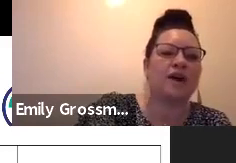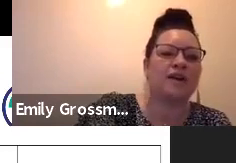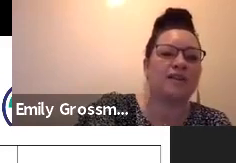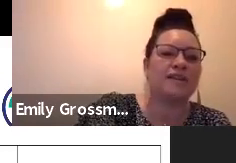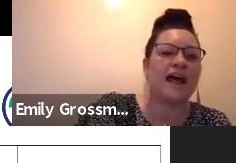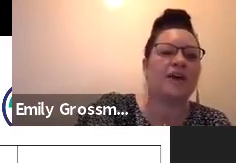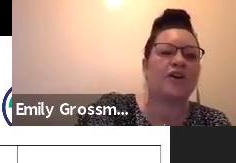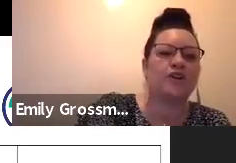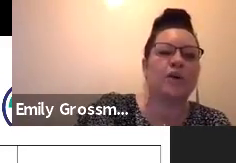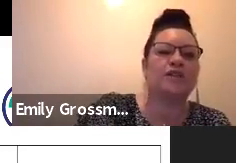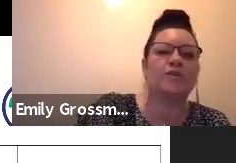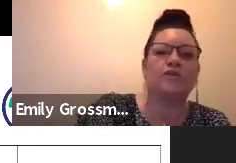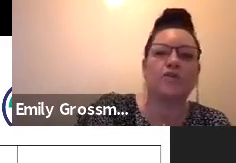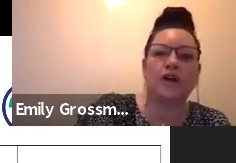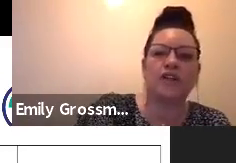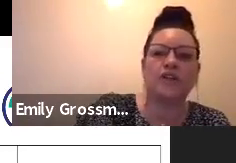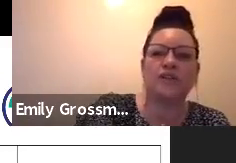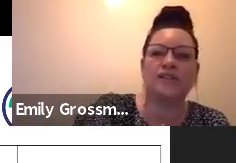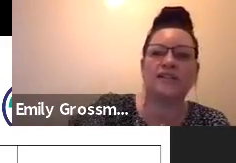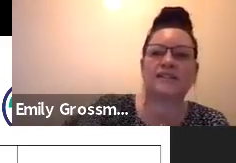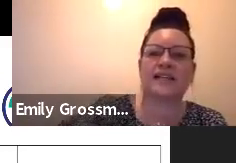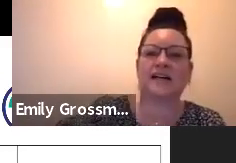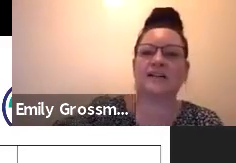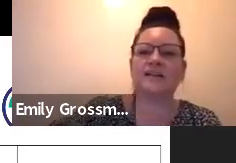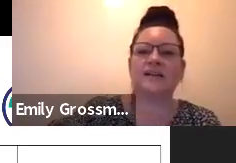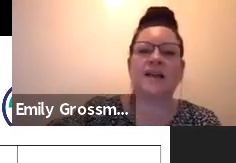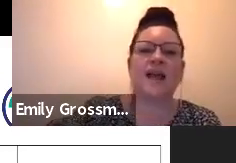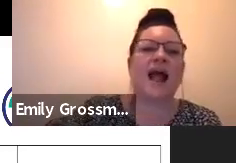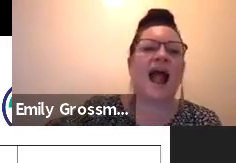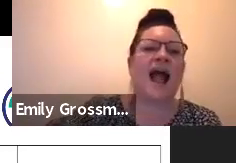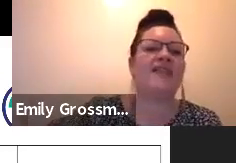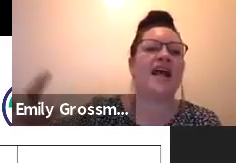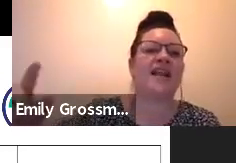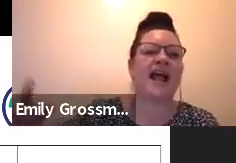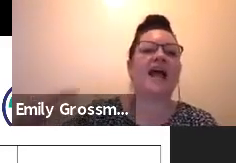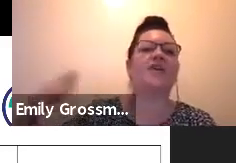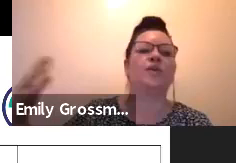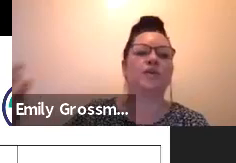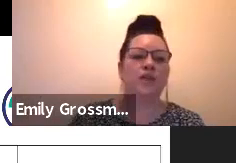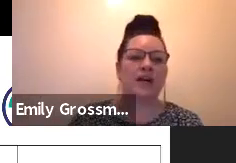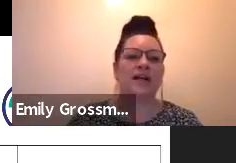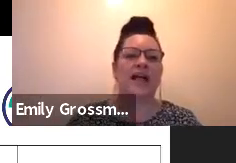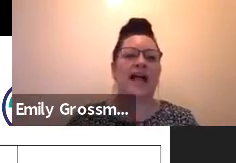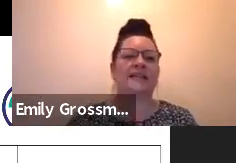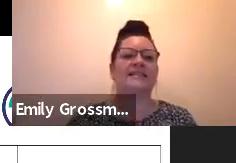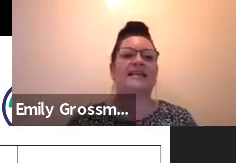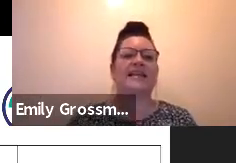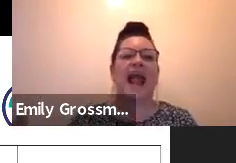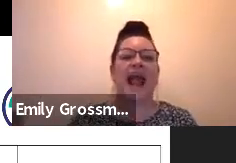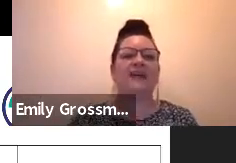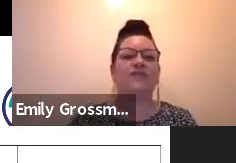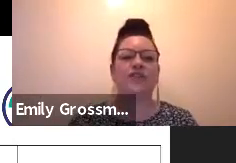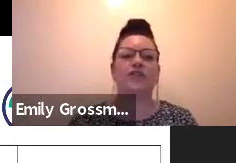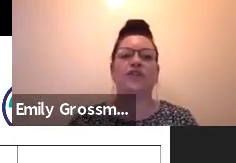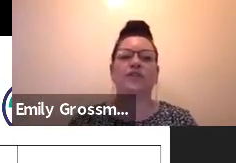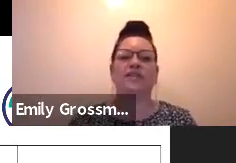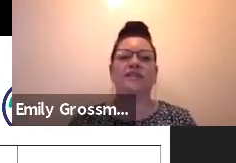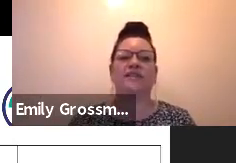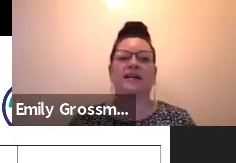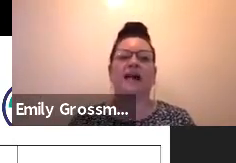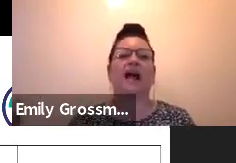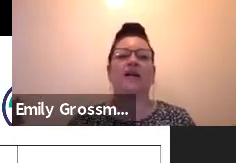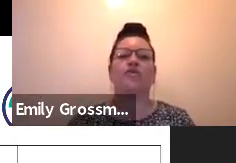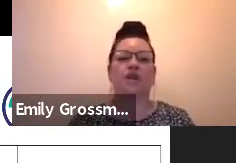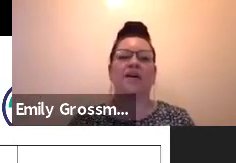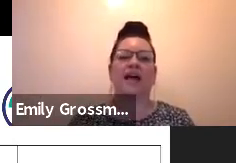how strong that urge was before you use the skill. And then you look and see after you use